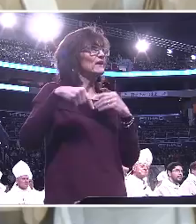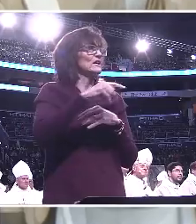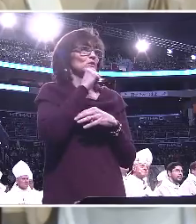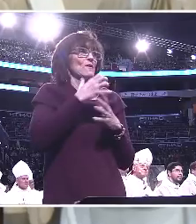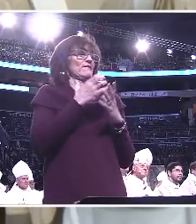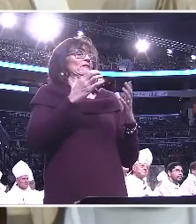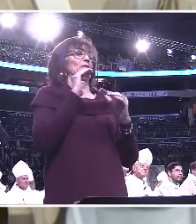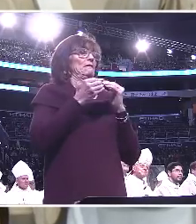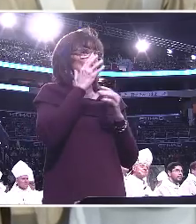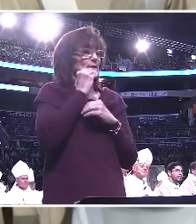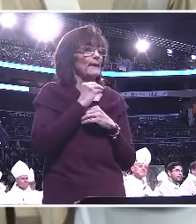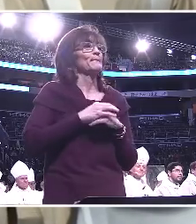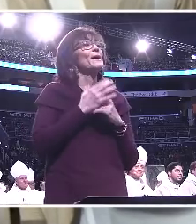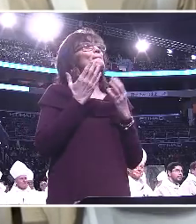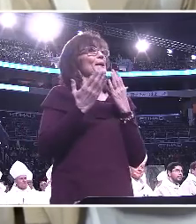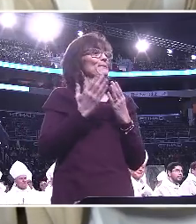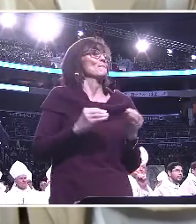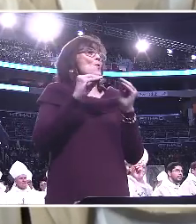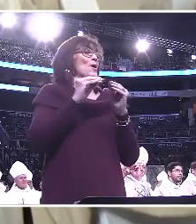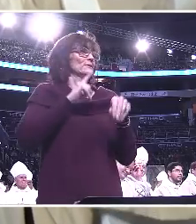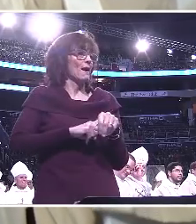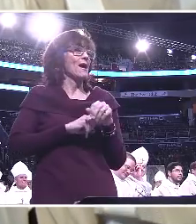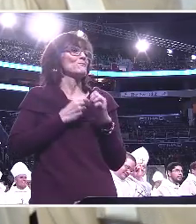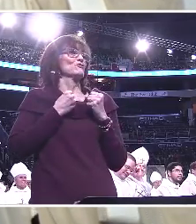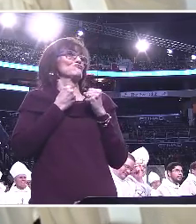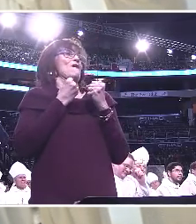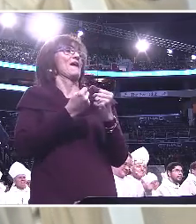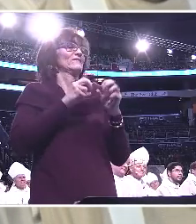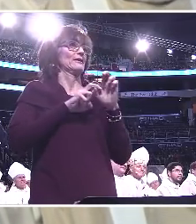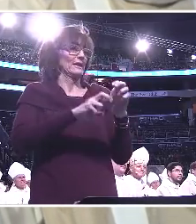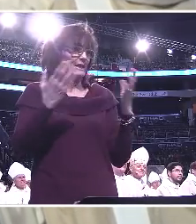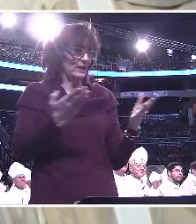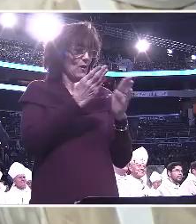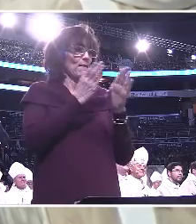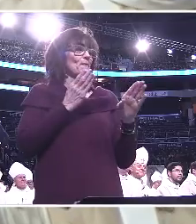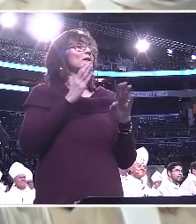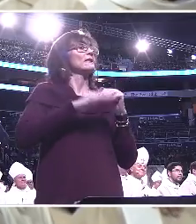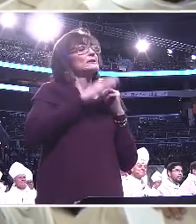probably spent more time on the bus than sleeping. At least it's not a blizzard outside.